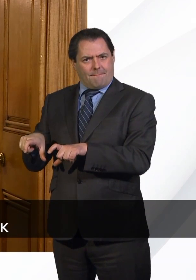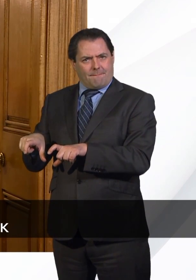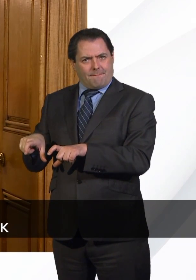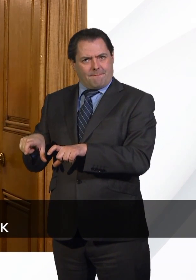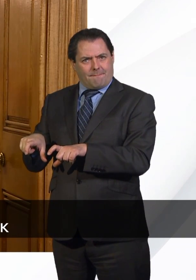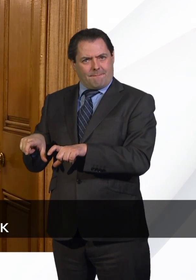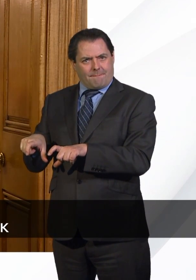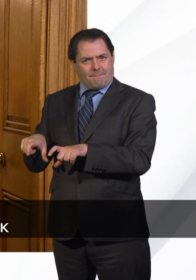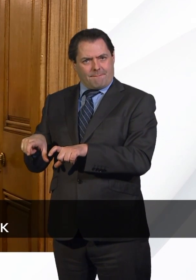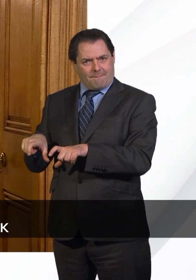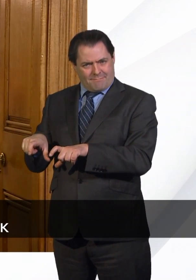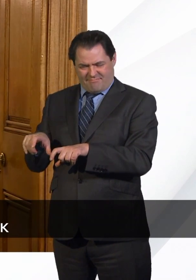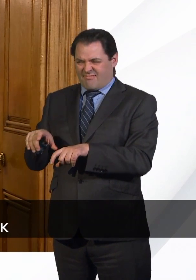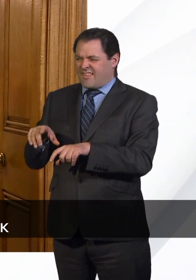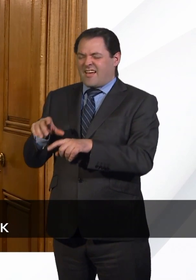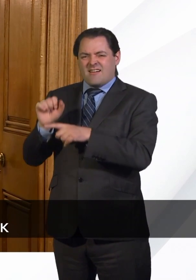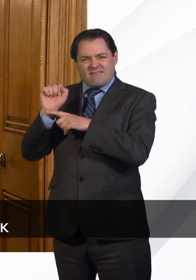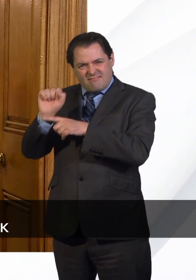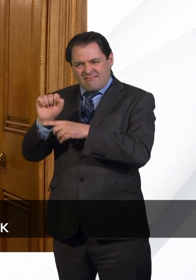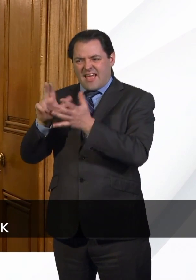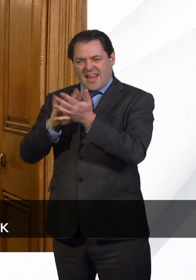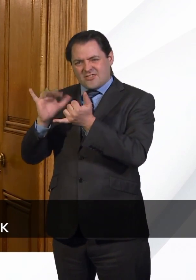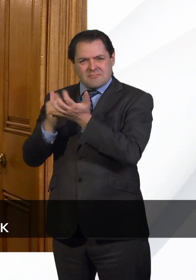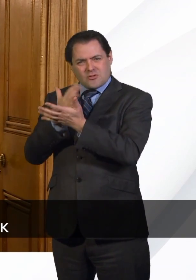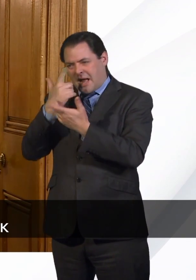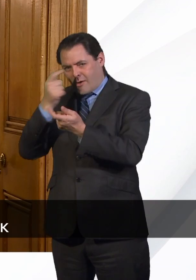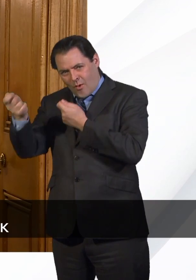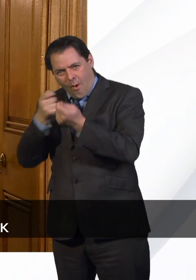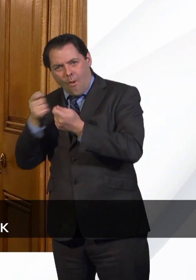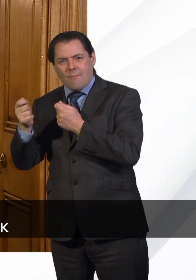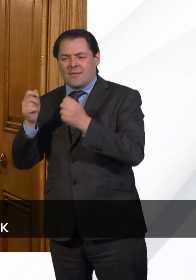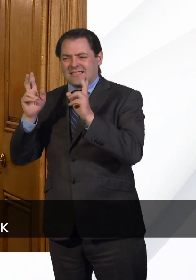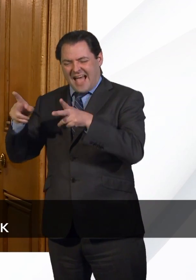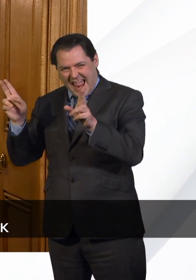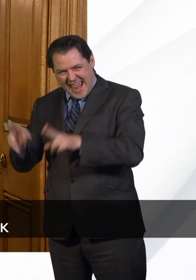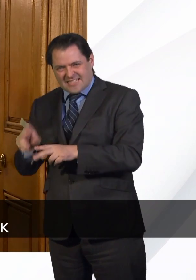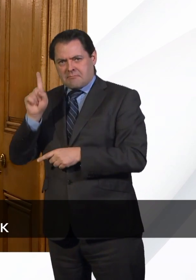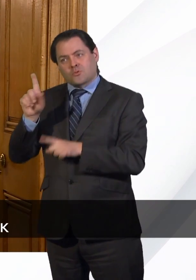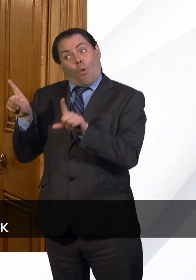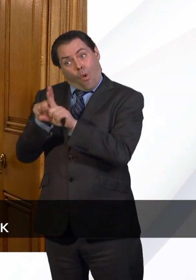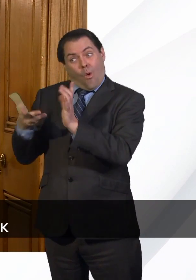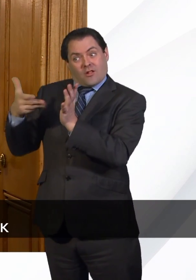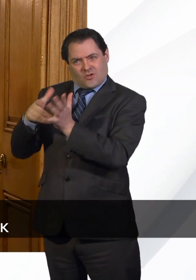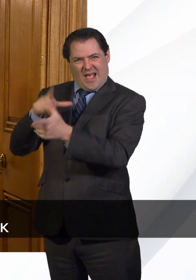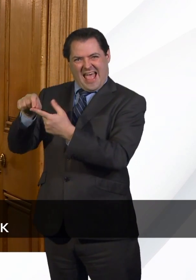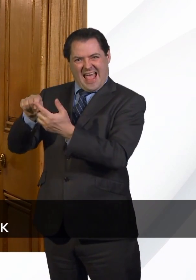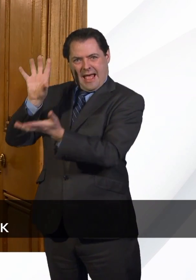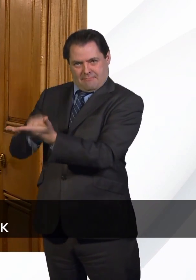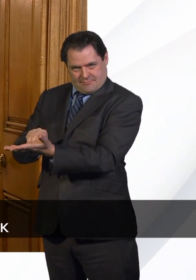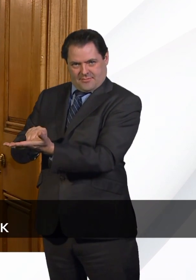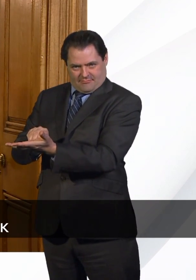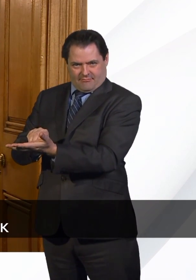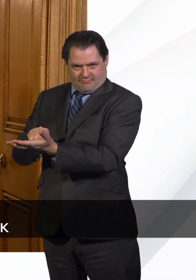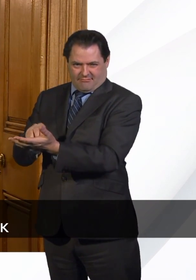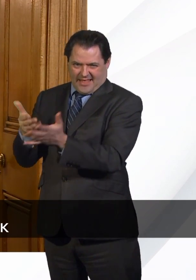save lives. It's that you should also install the app, because that will help this to be yet more effective. One final point on this, which is